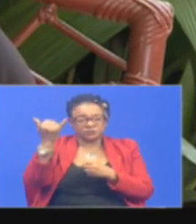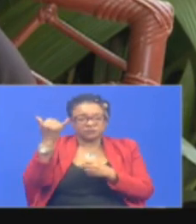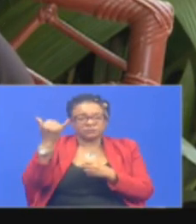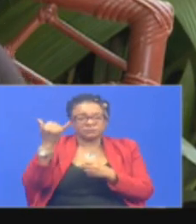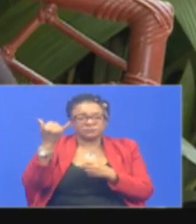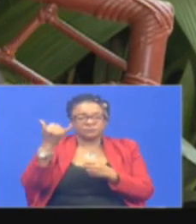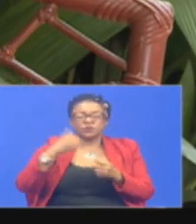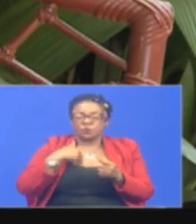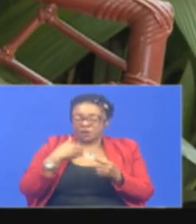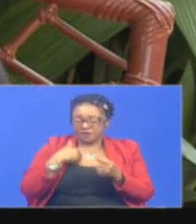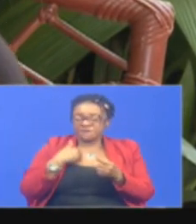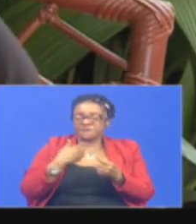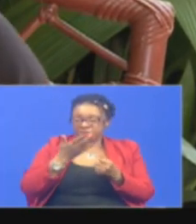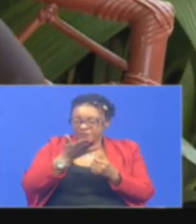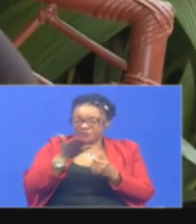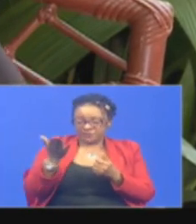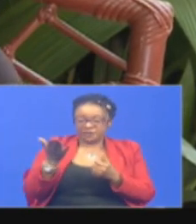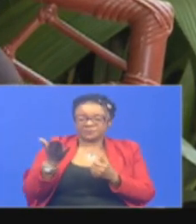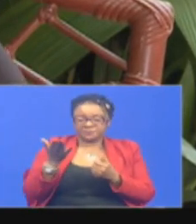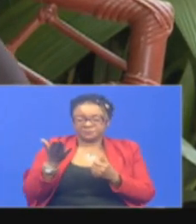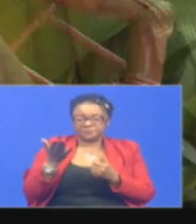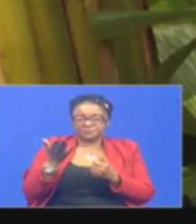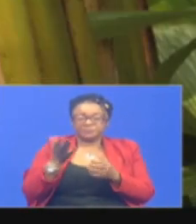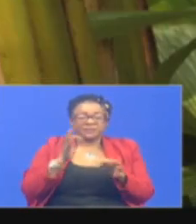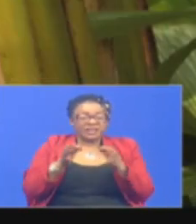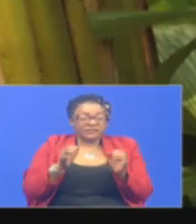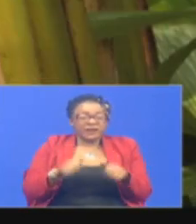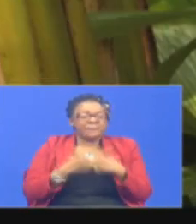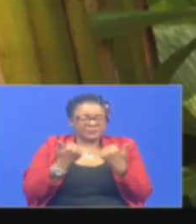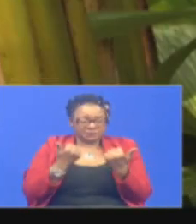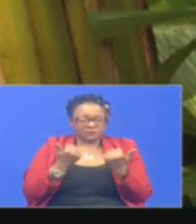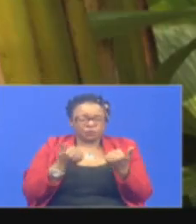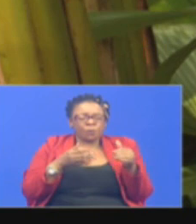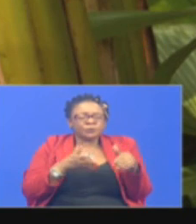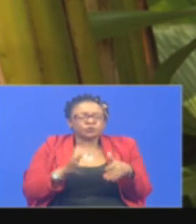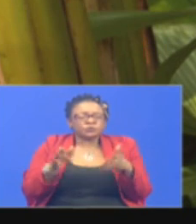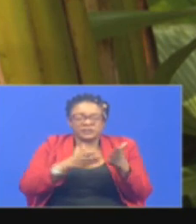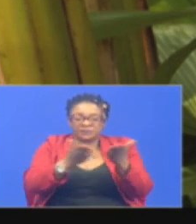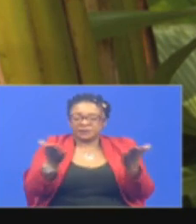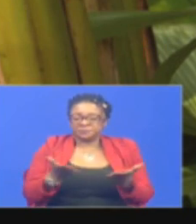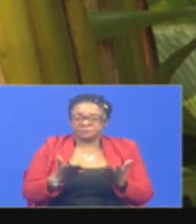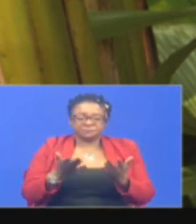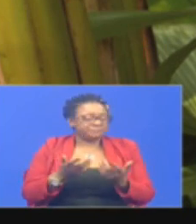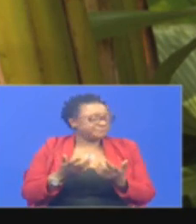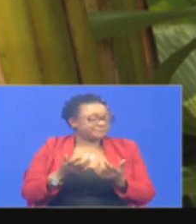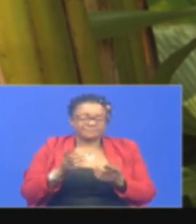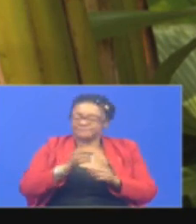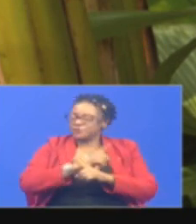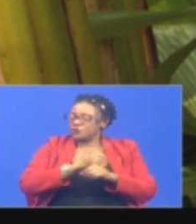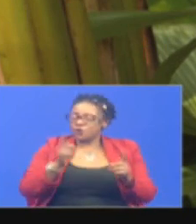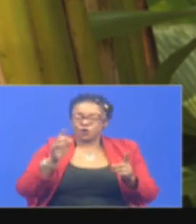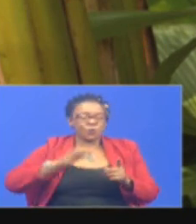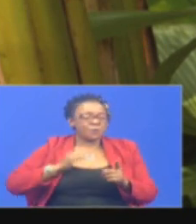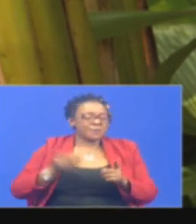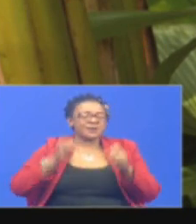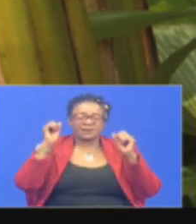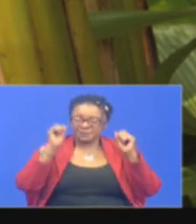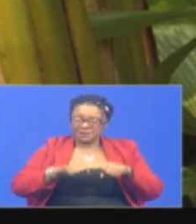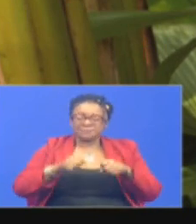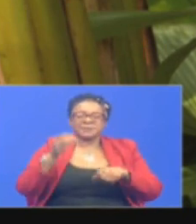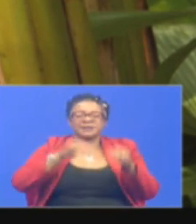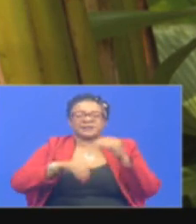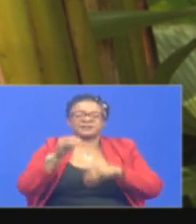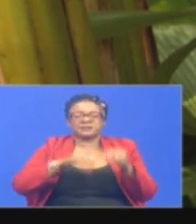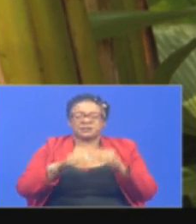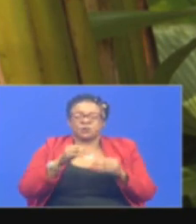this country where, if it was left to chance, no woman would be elected. Places where they engage in negotiated